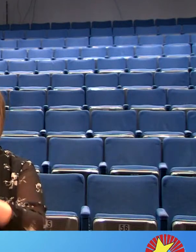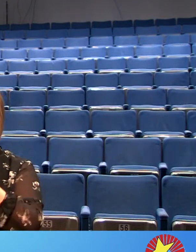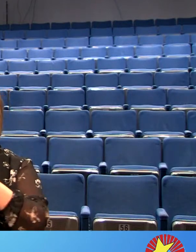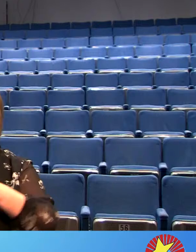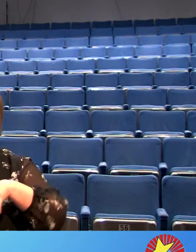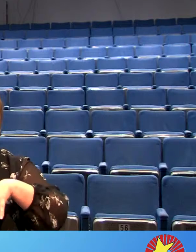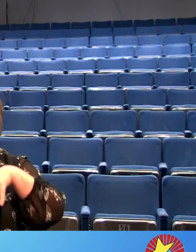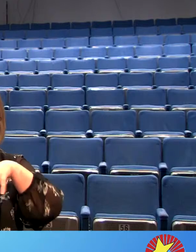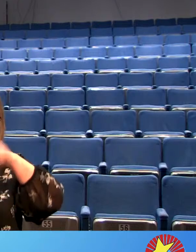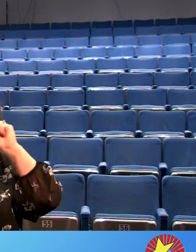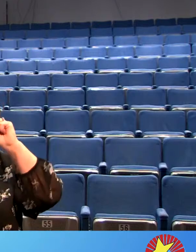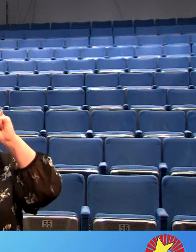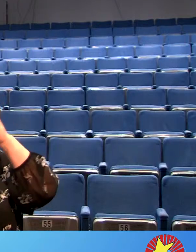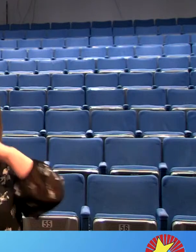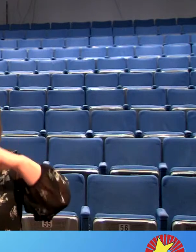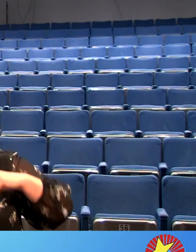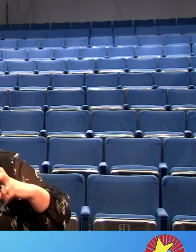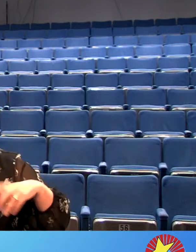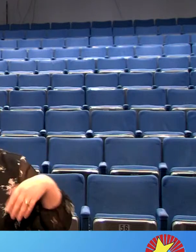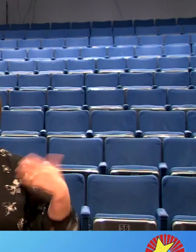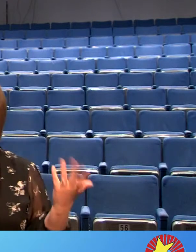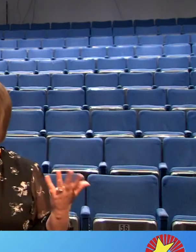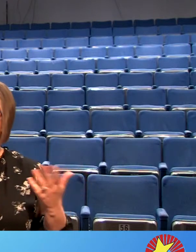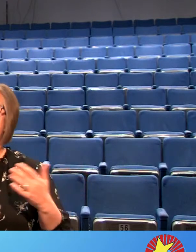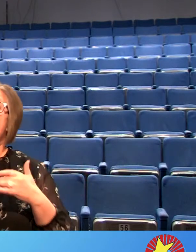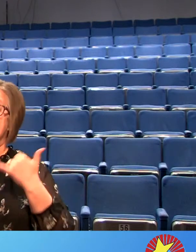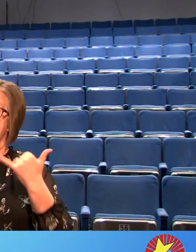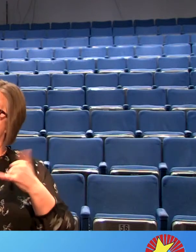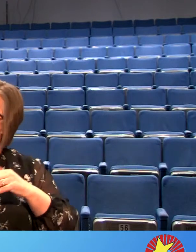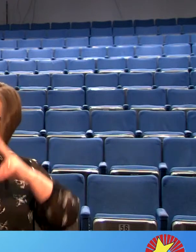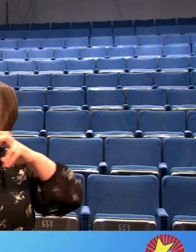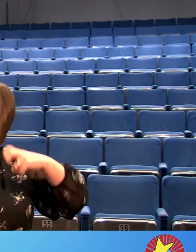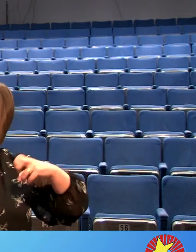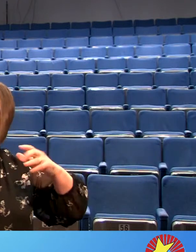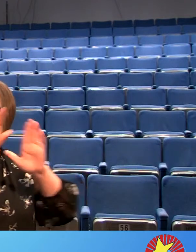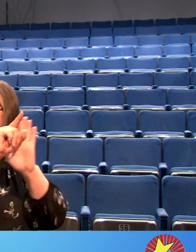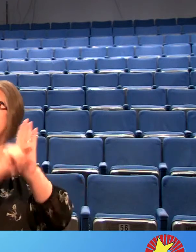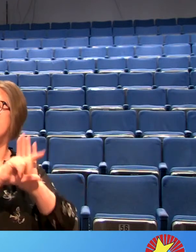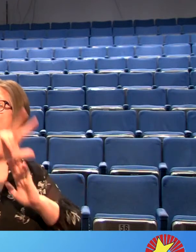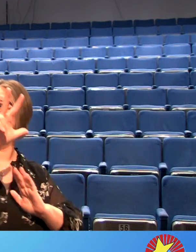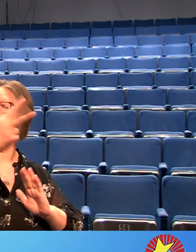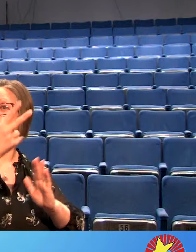We had 117 students take that assessment